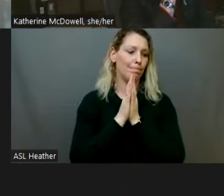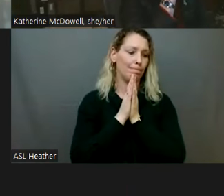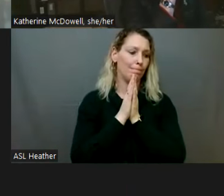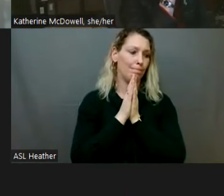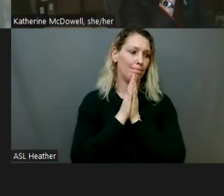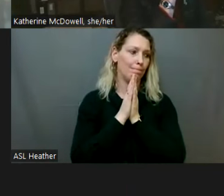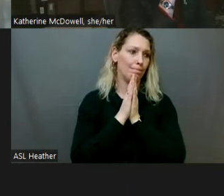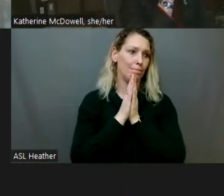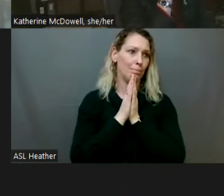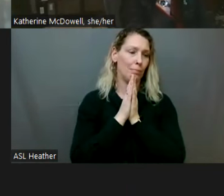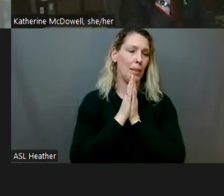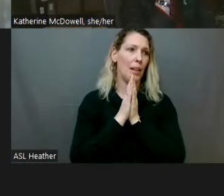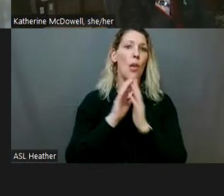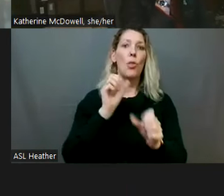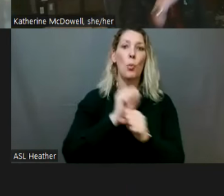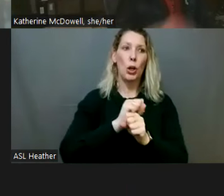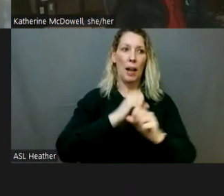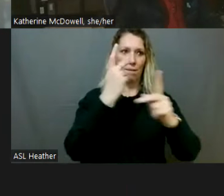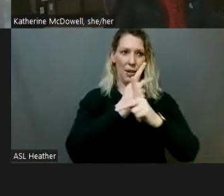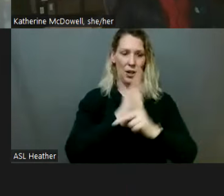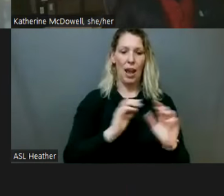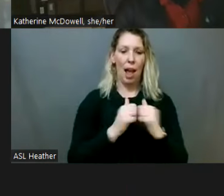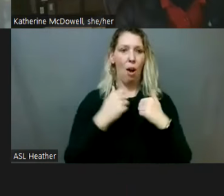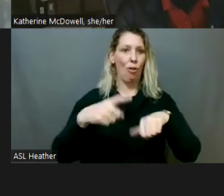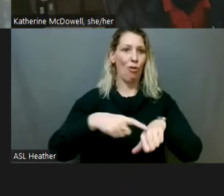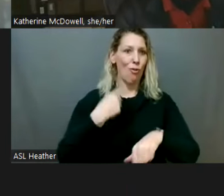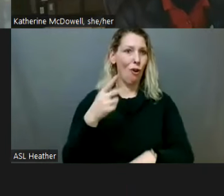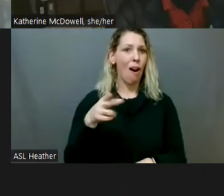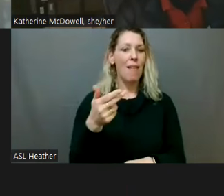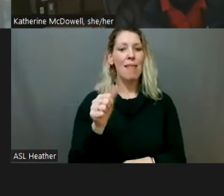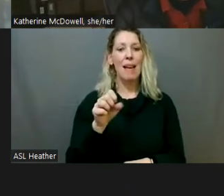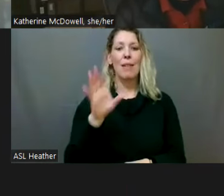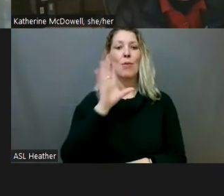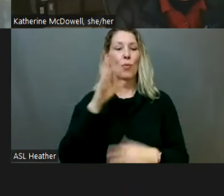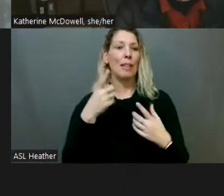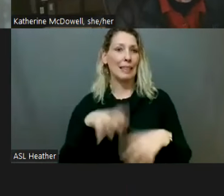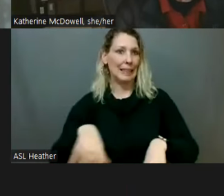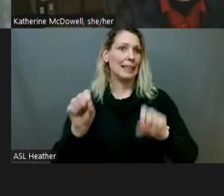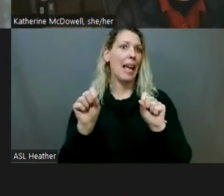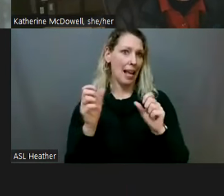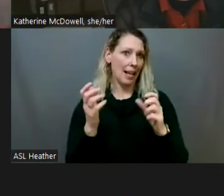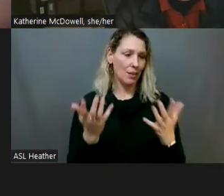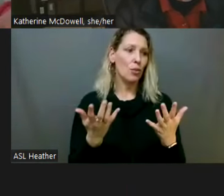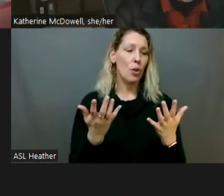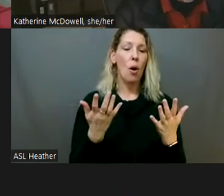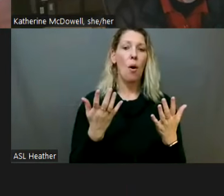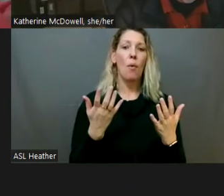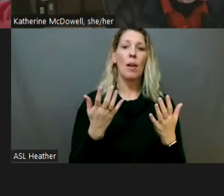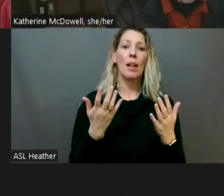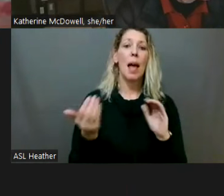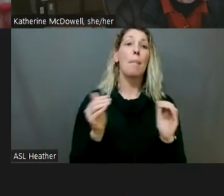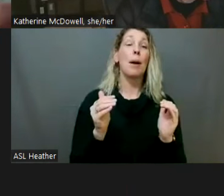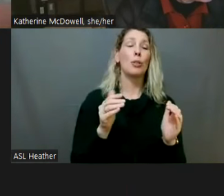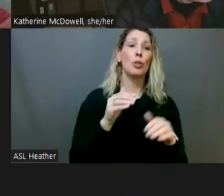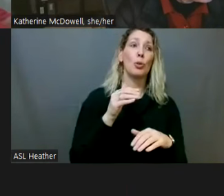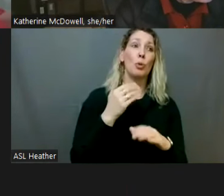the work of figuring out how long the phase of work would take. And so I did, so as opposed to sharing it, it was emailed out